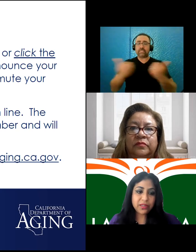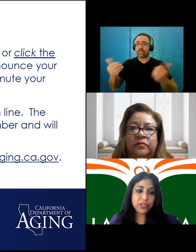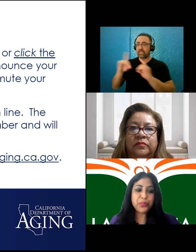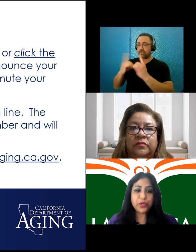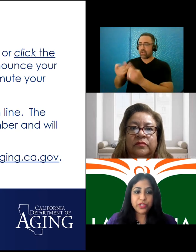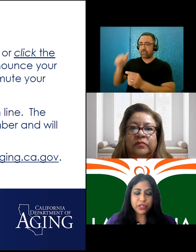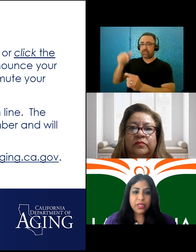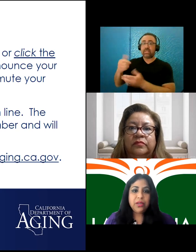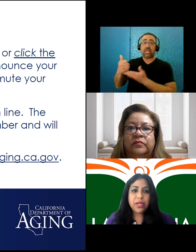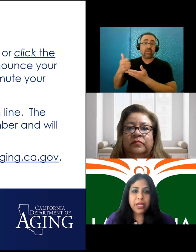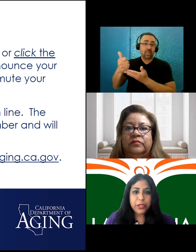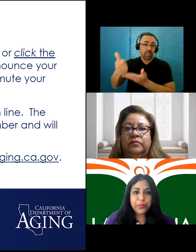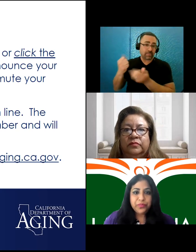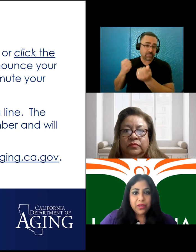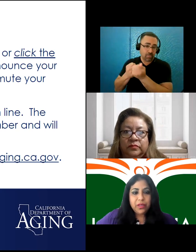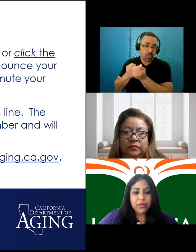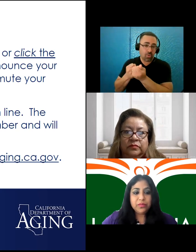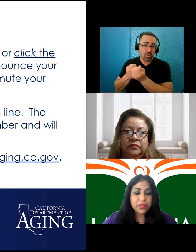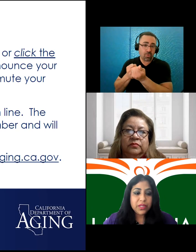department that supports